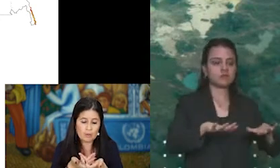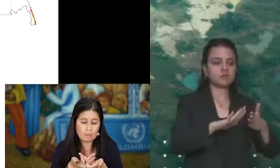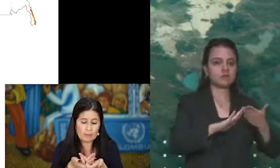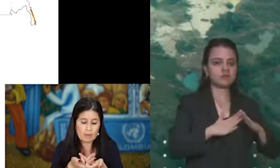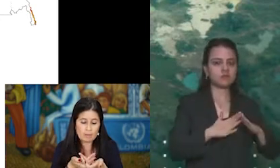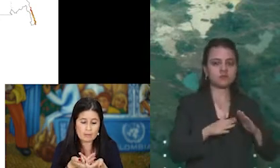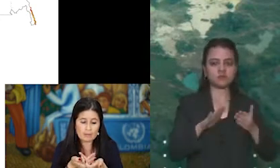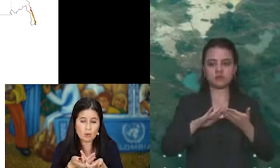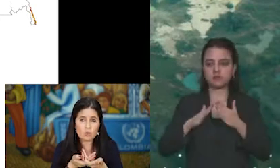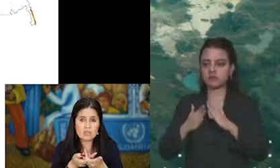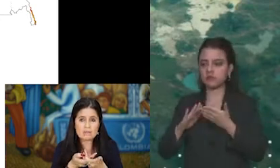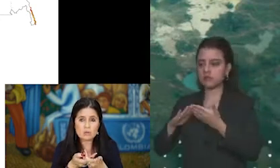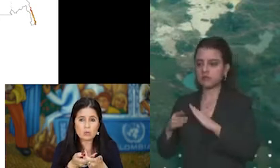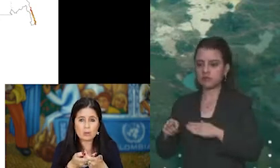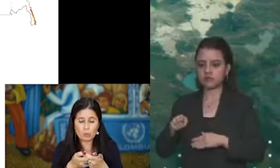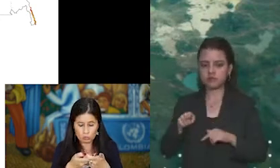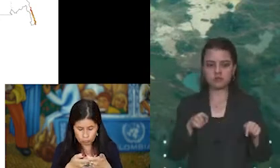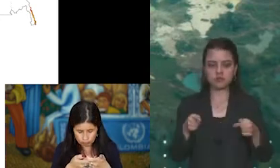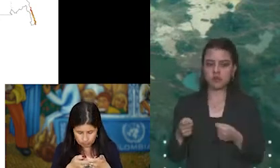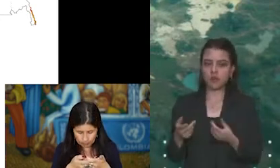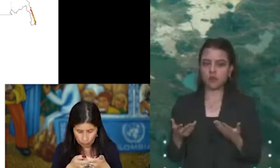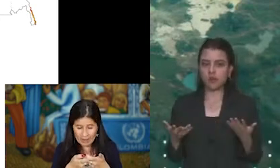mentioned have